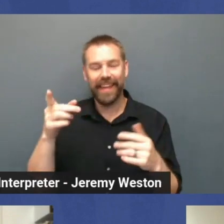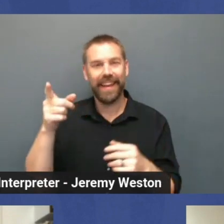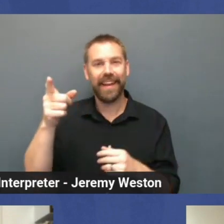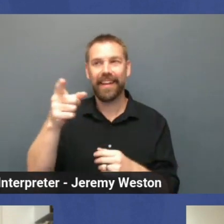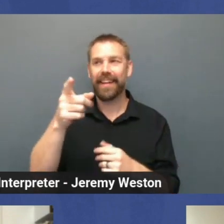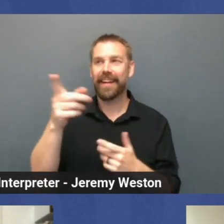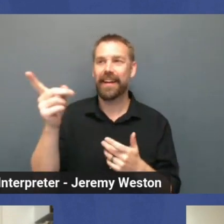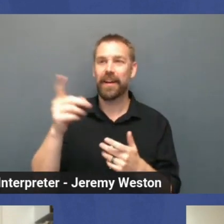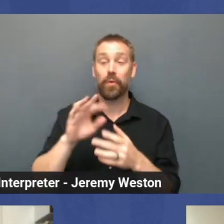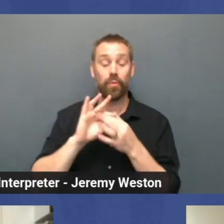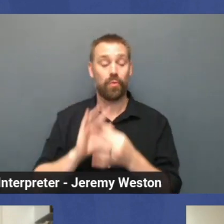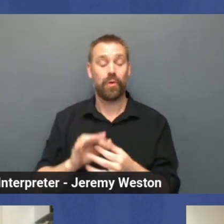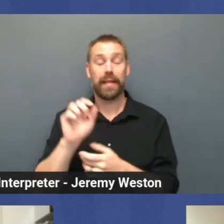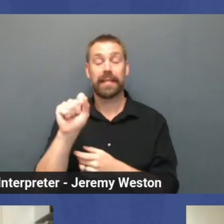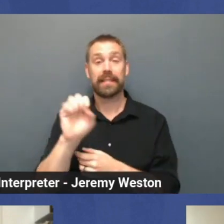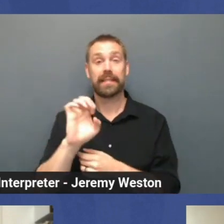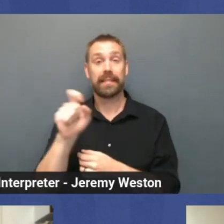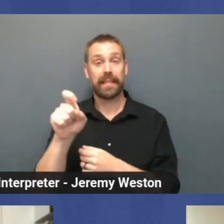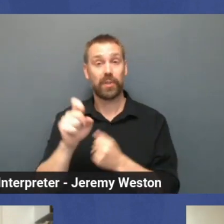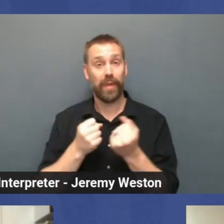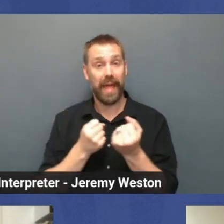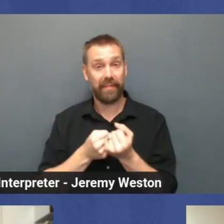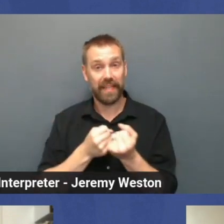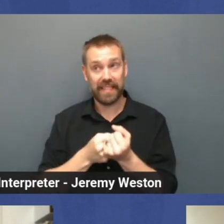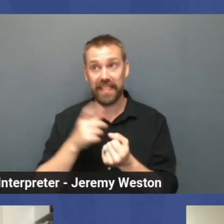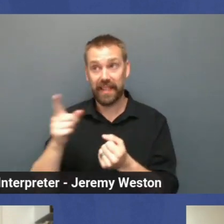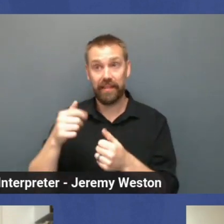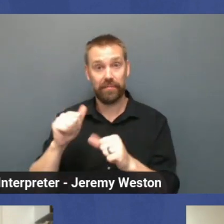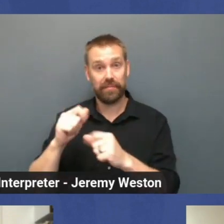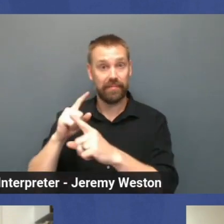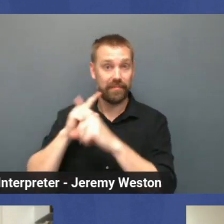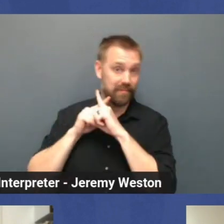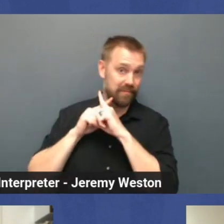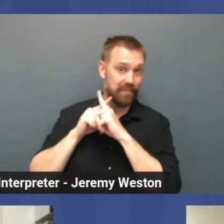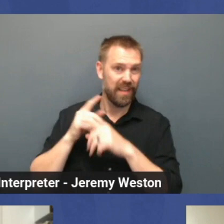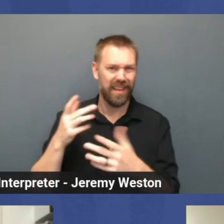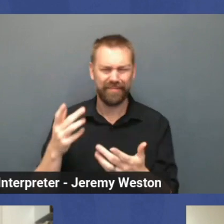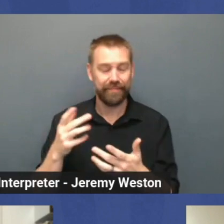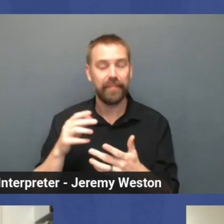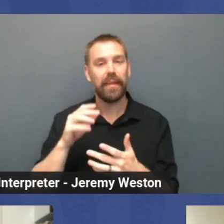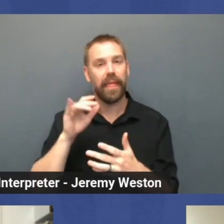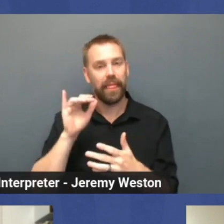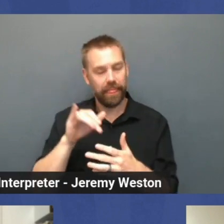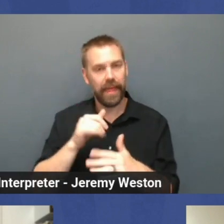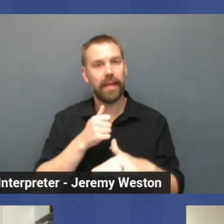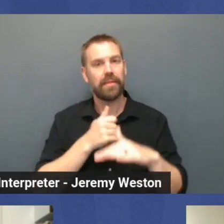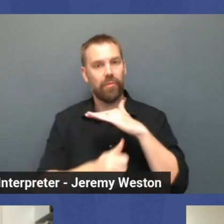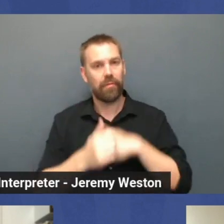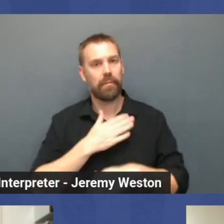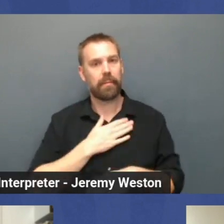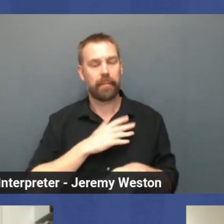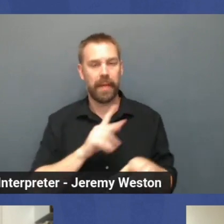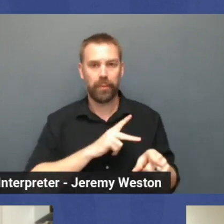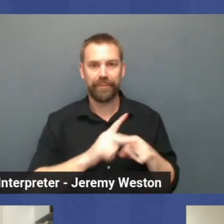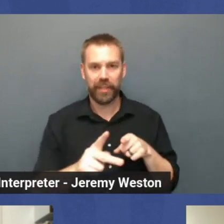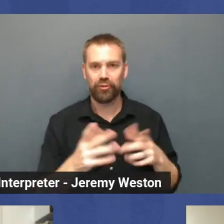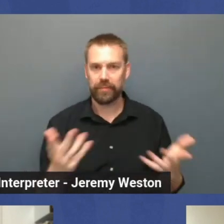regarding sexual advocacy when that is a part of my profession.